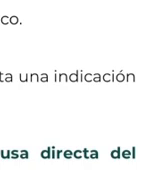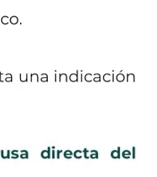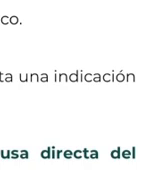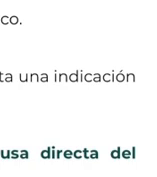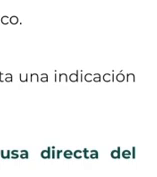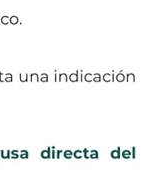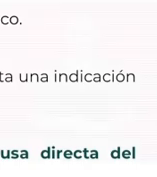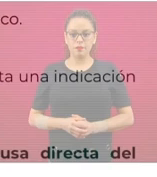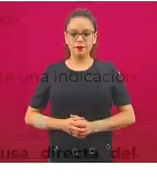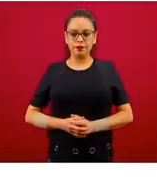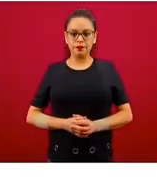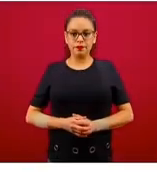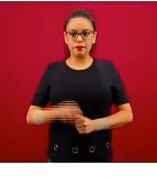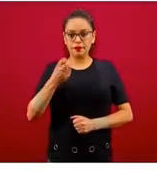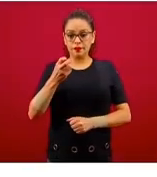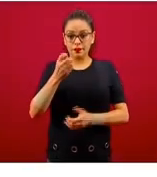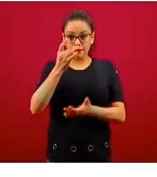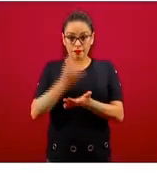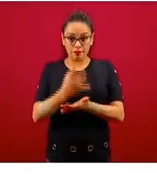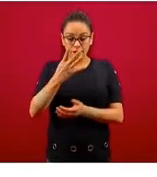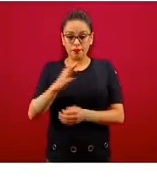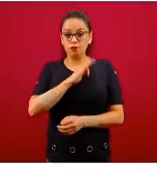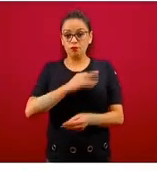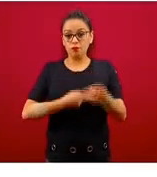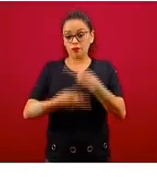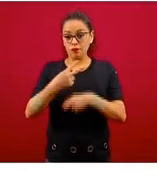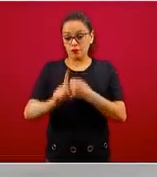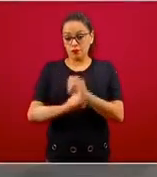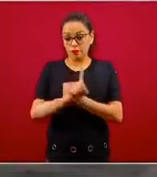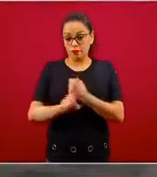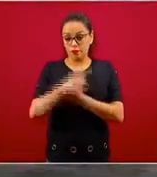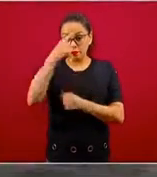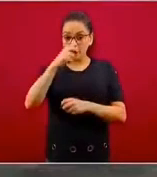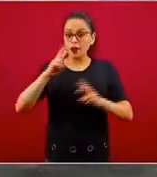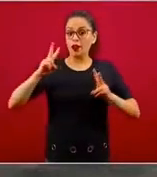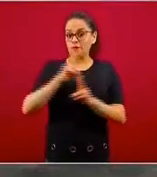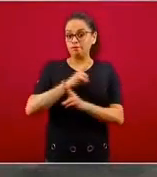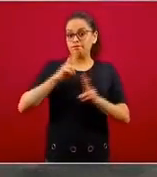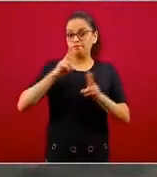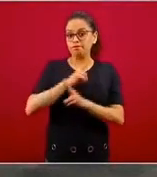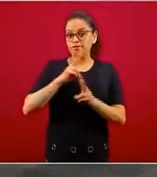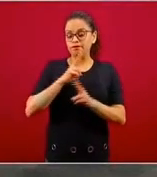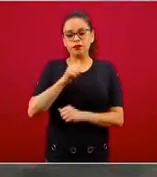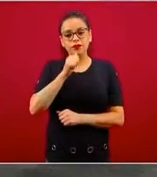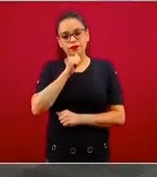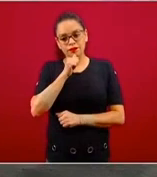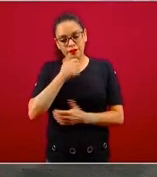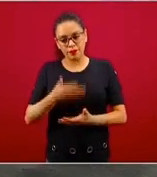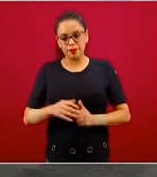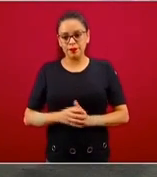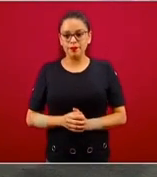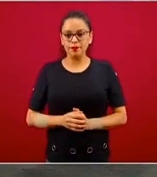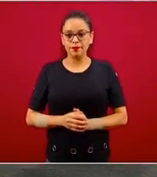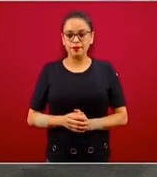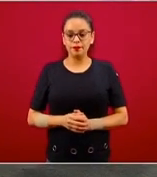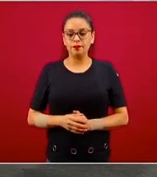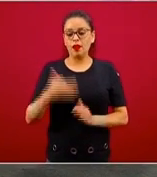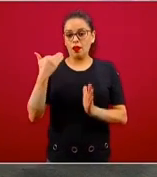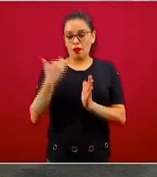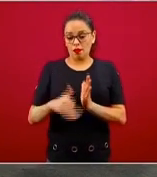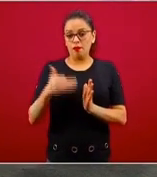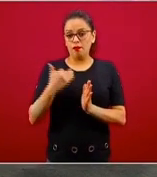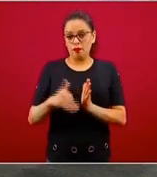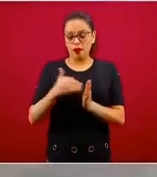thromboembolism, meaning that we have to be aware of those patients who have pre-existing cardiovascular conditions, so